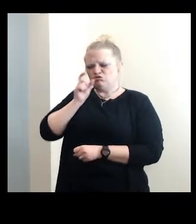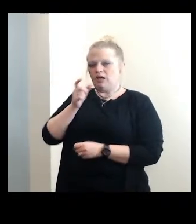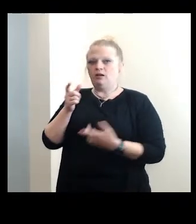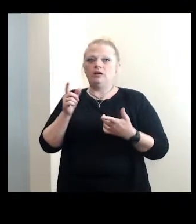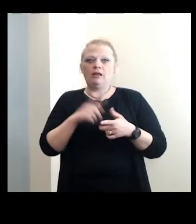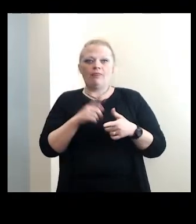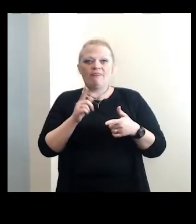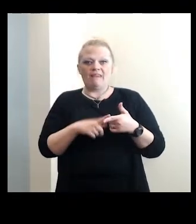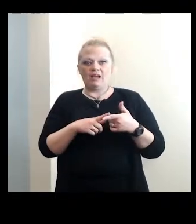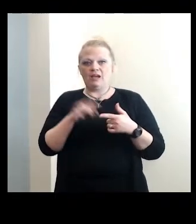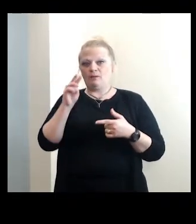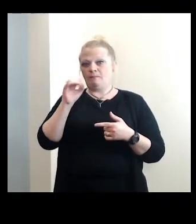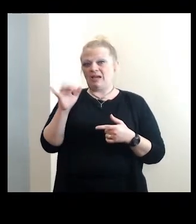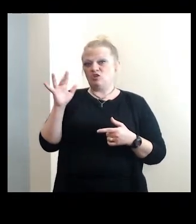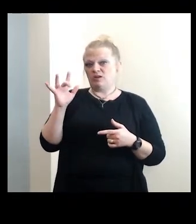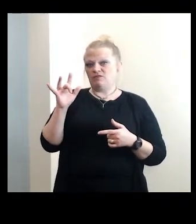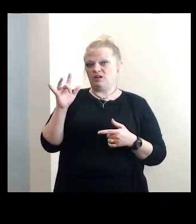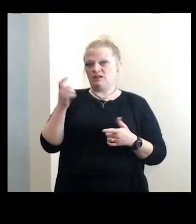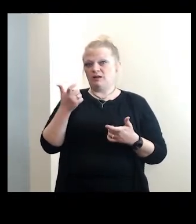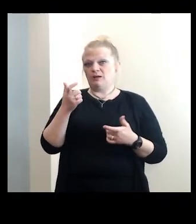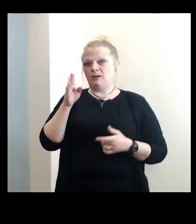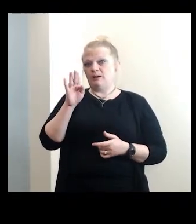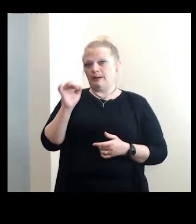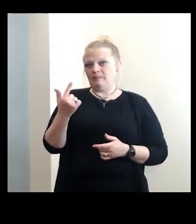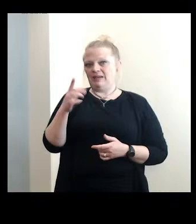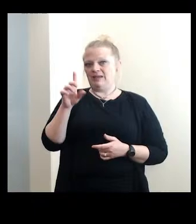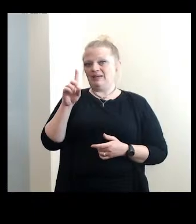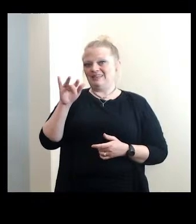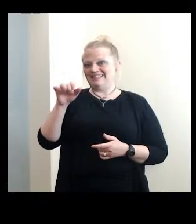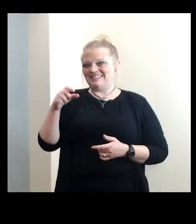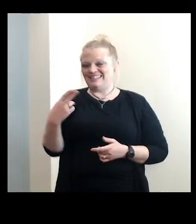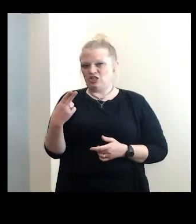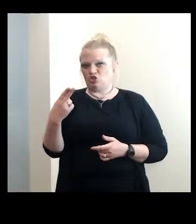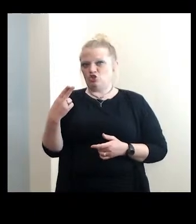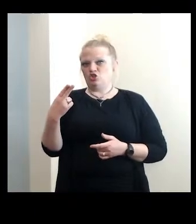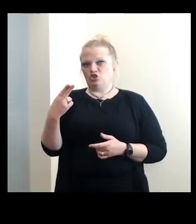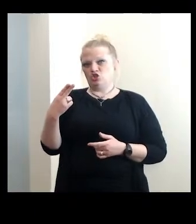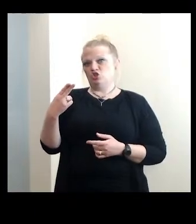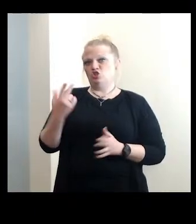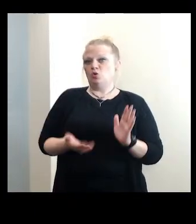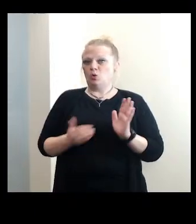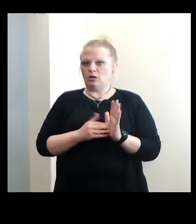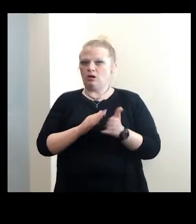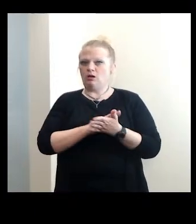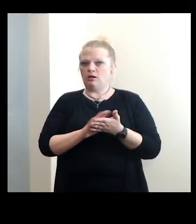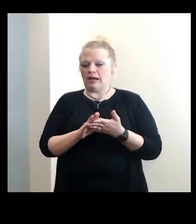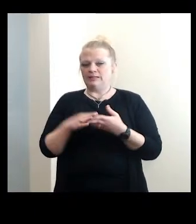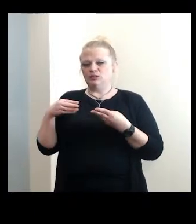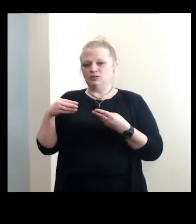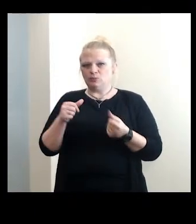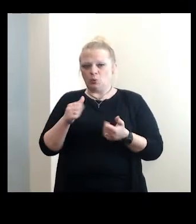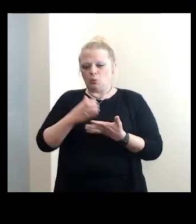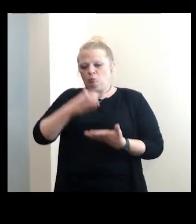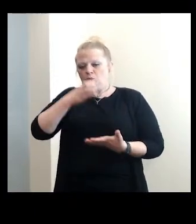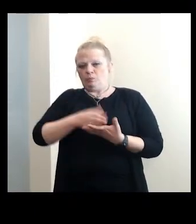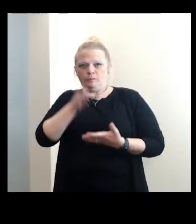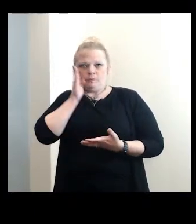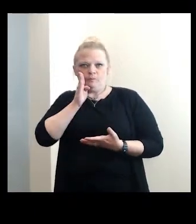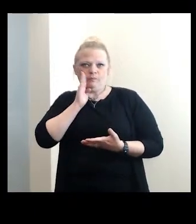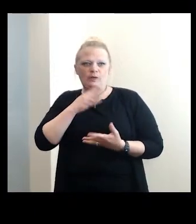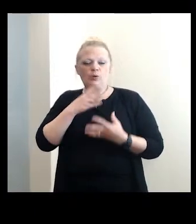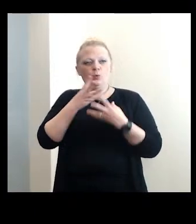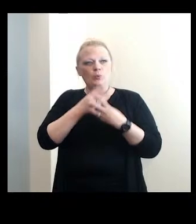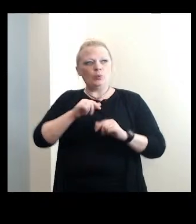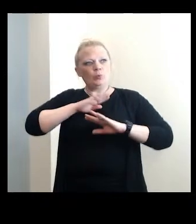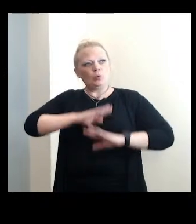then on May 25th, we'll be at the Big Ditch Brewing. You know, again, a nice smooth pint is a good way to soothe the pain